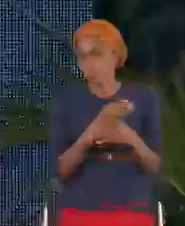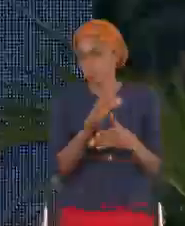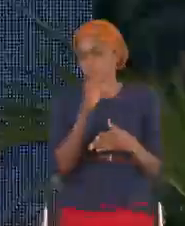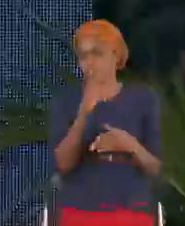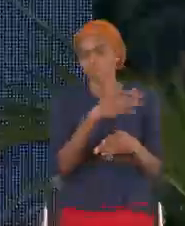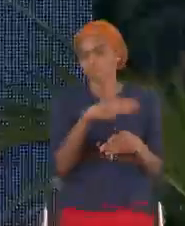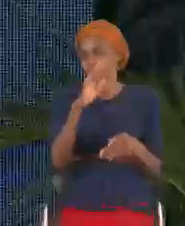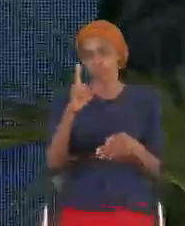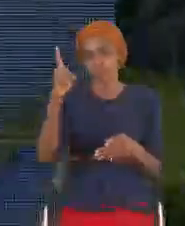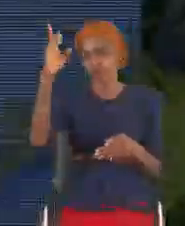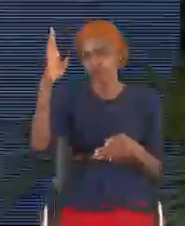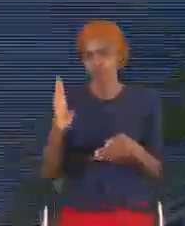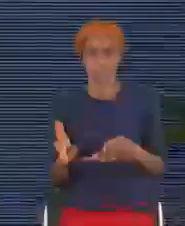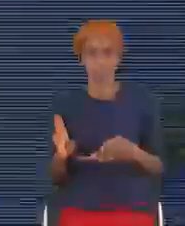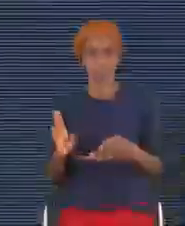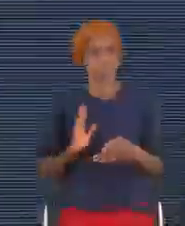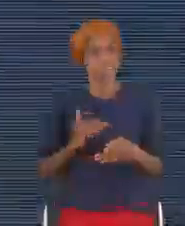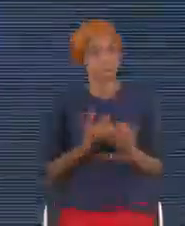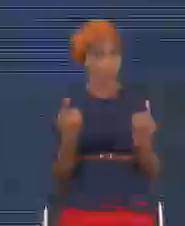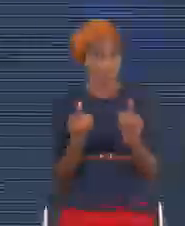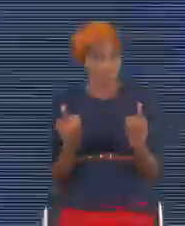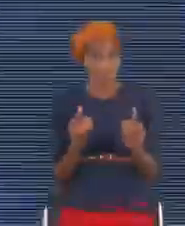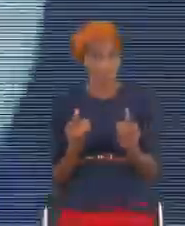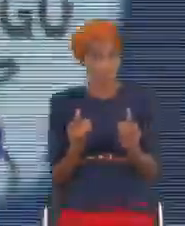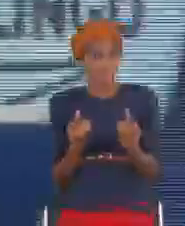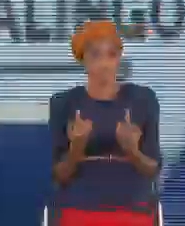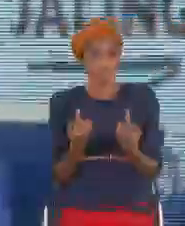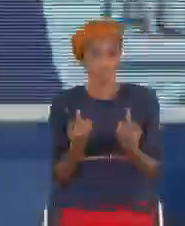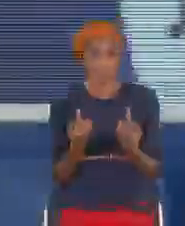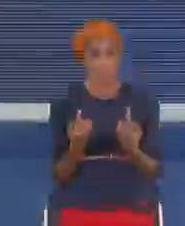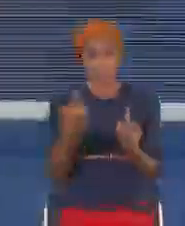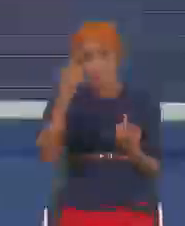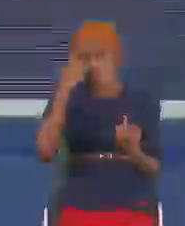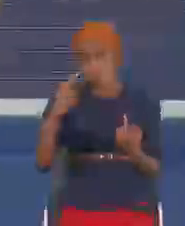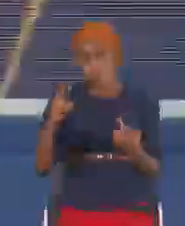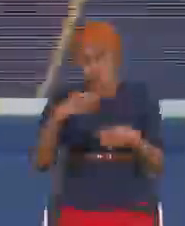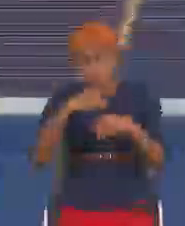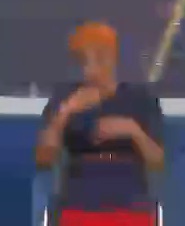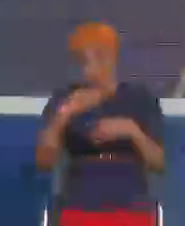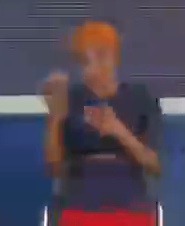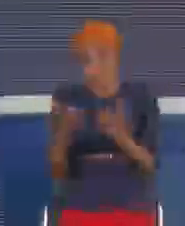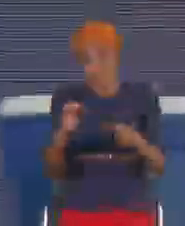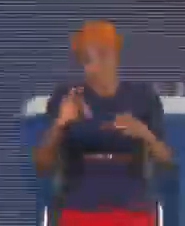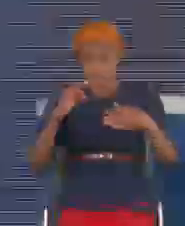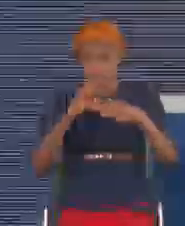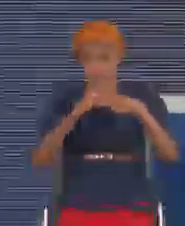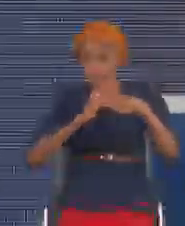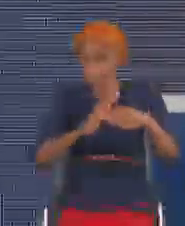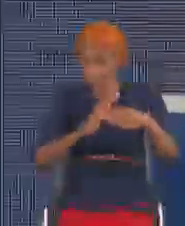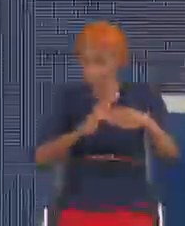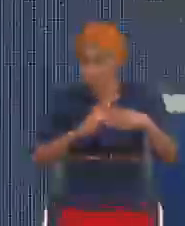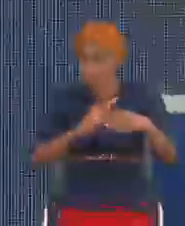your God. Our sins form a barrier, a wall